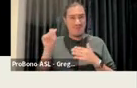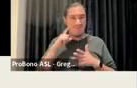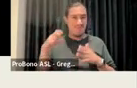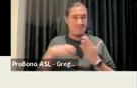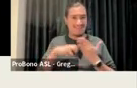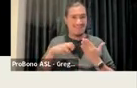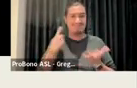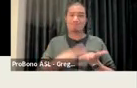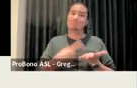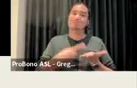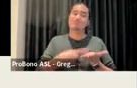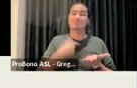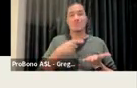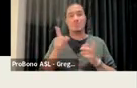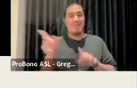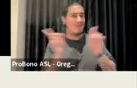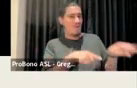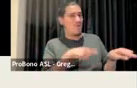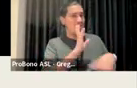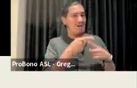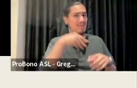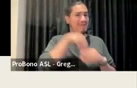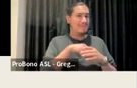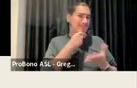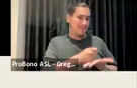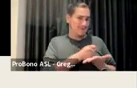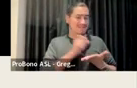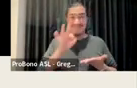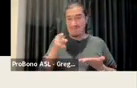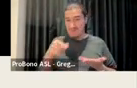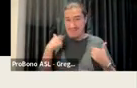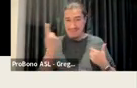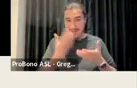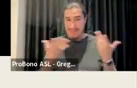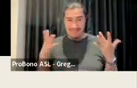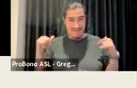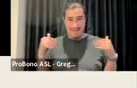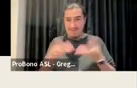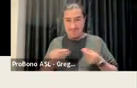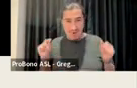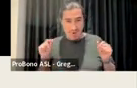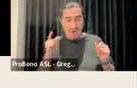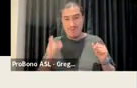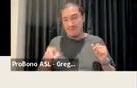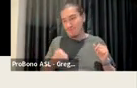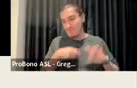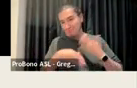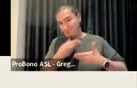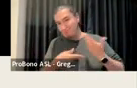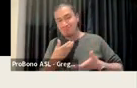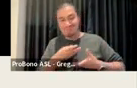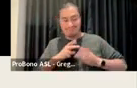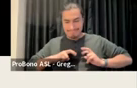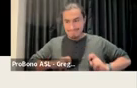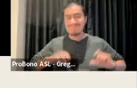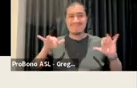about something that you could go talk about in therapy. Like, we don't, if you have something unresolved or something you need to work through, yes,